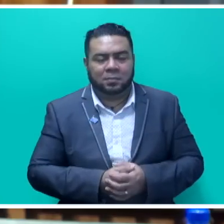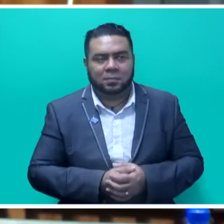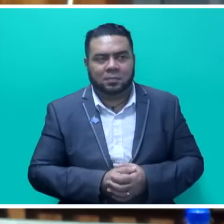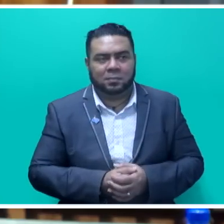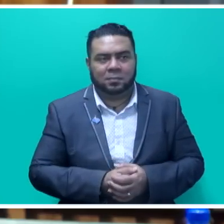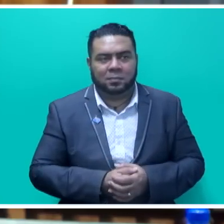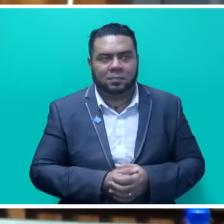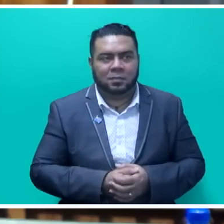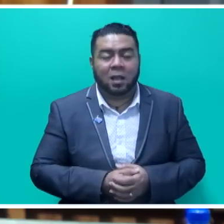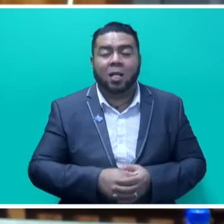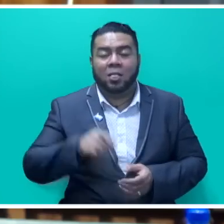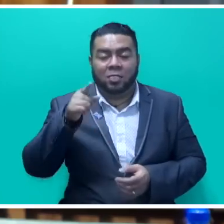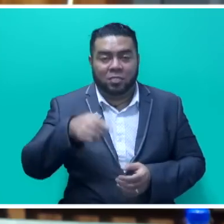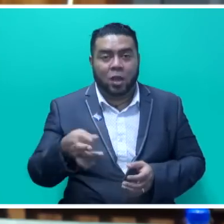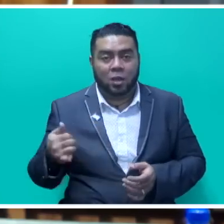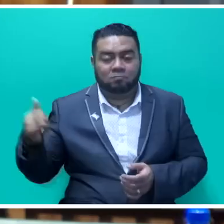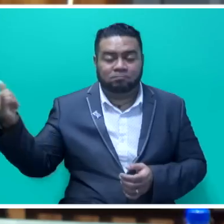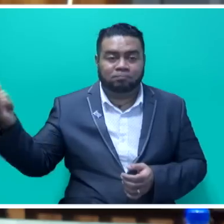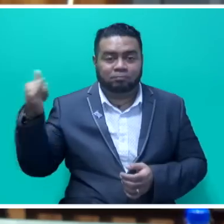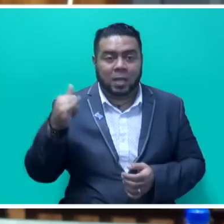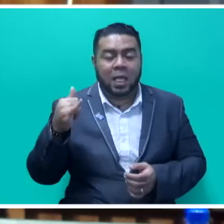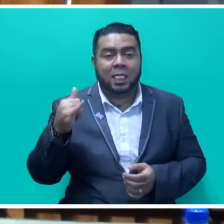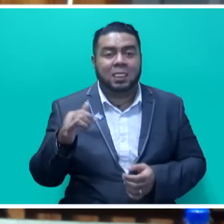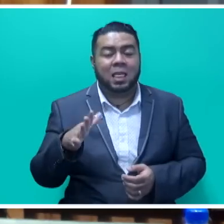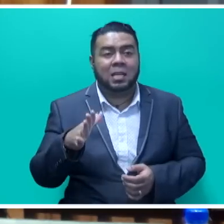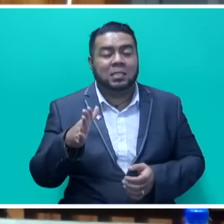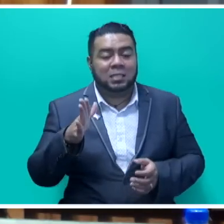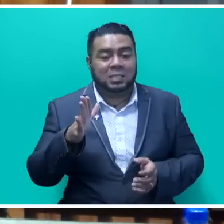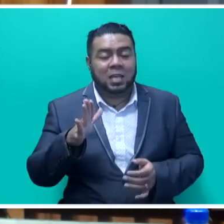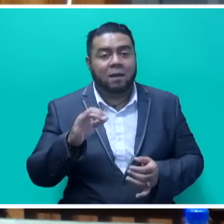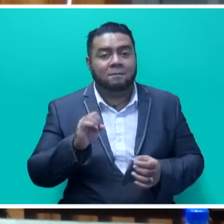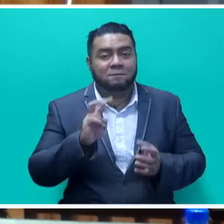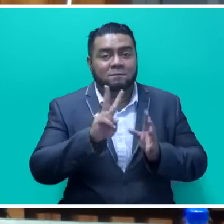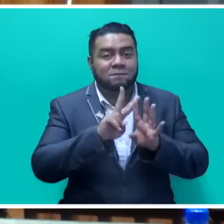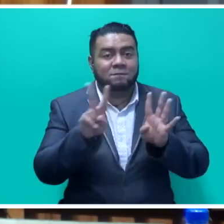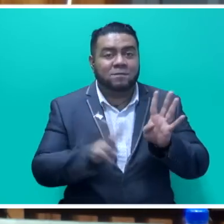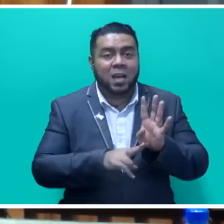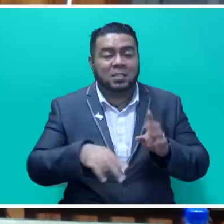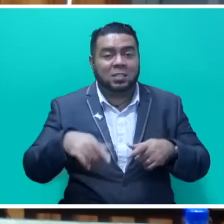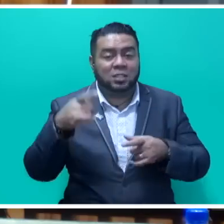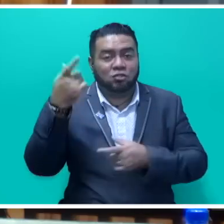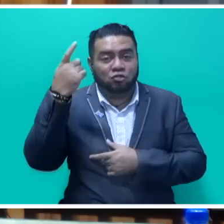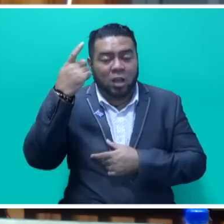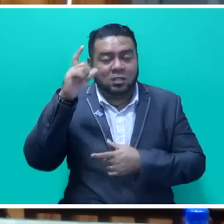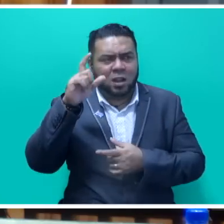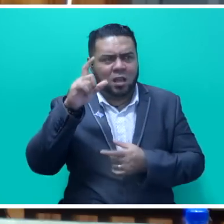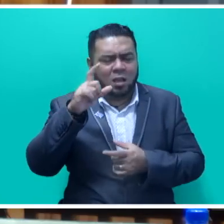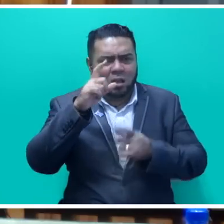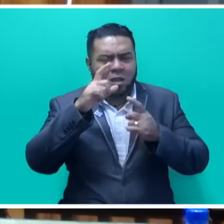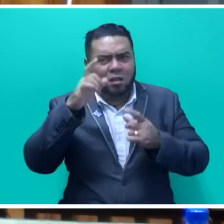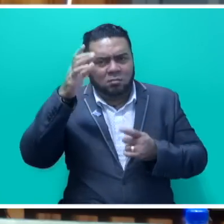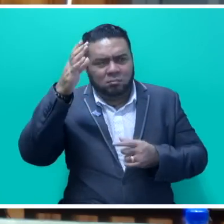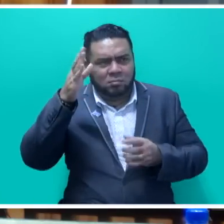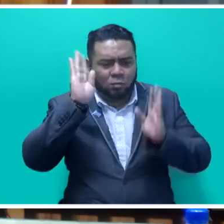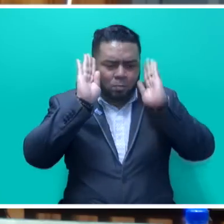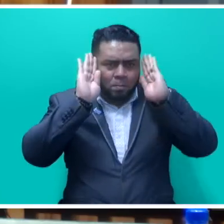Mr. Speaker, the return of the University of the South Pacific Vice-Chancellor, Professor Pal Alwalia, to the USP campus a few